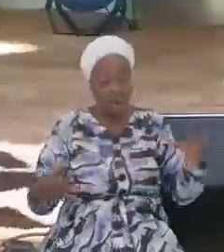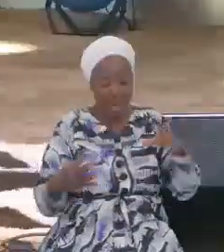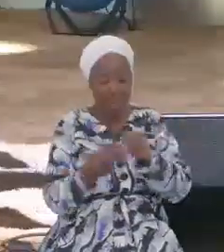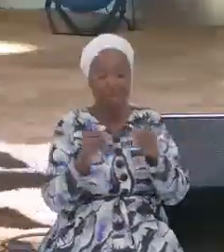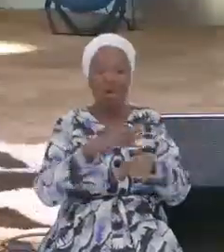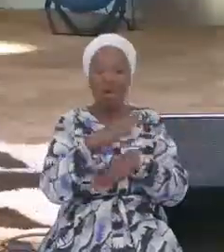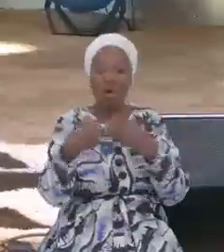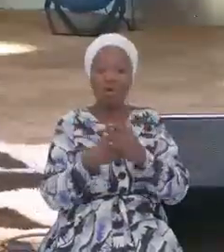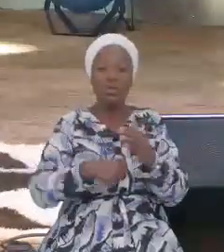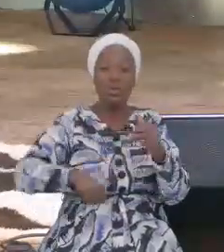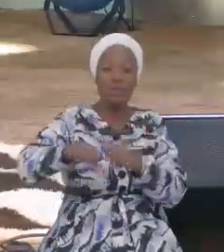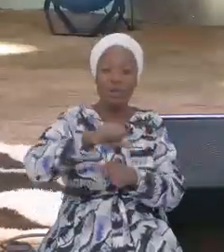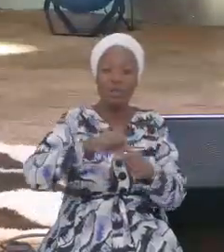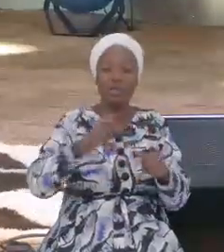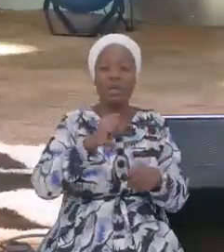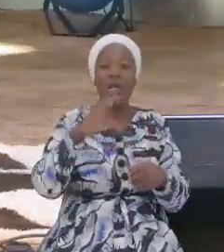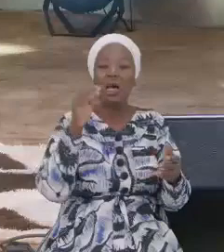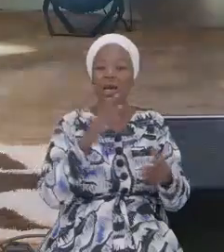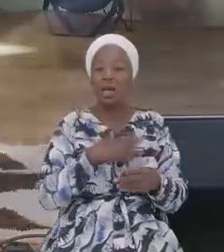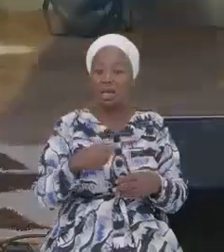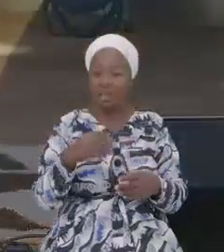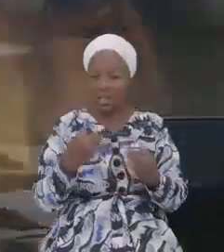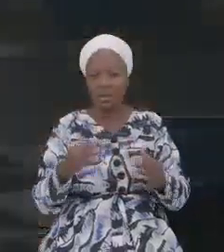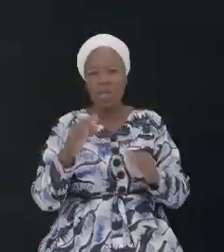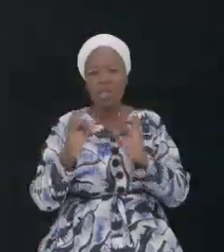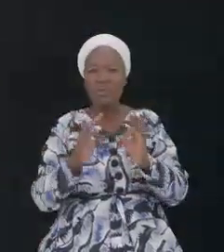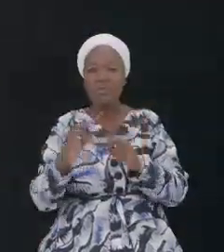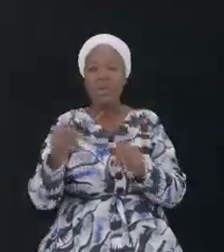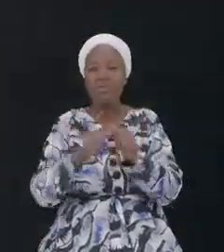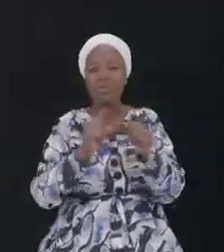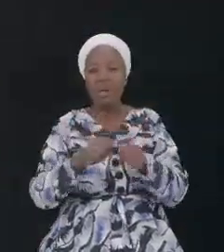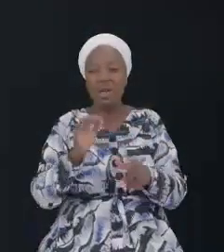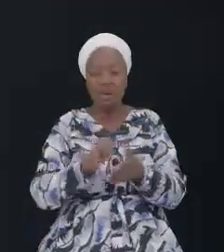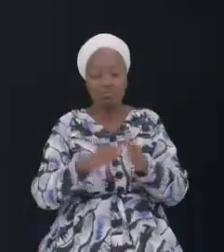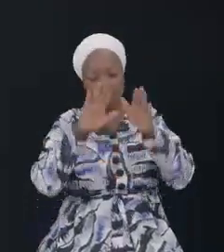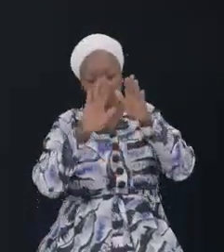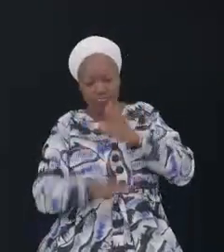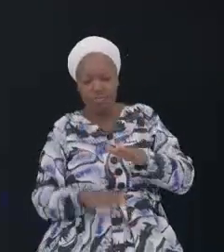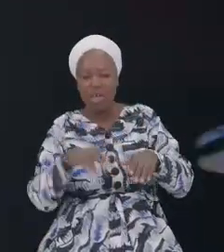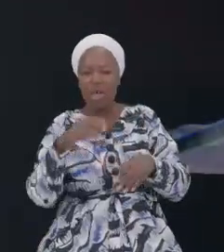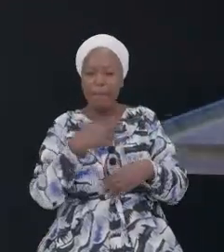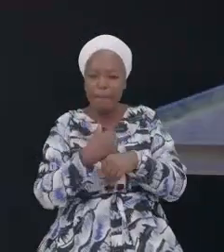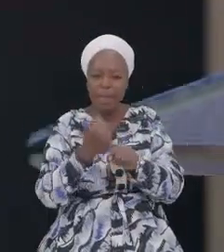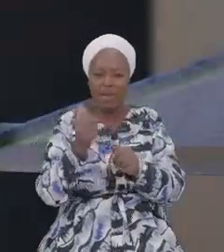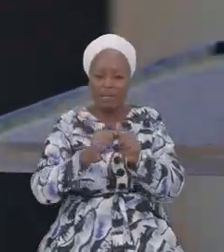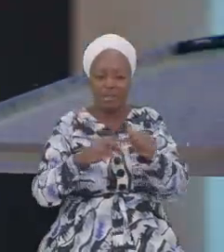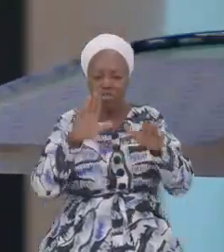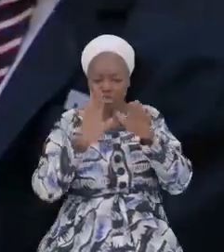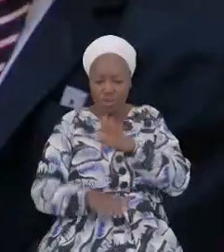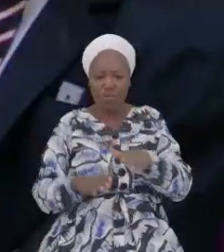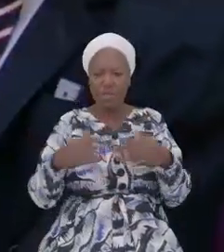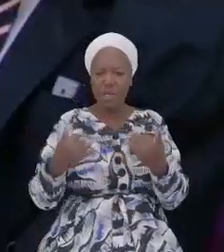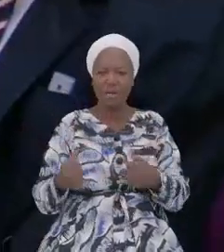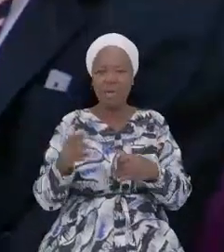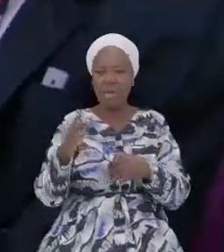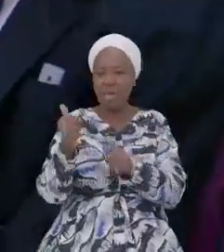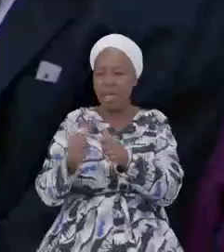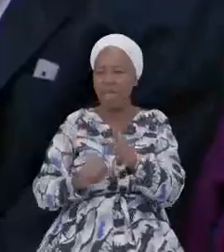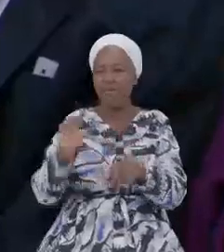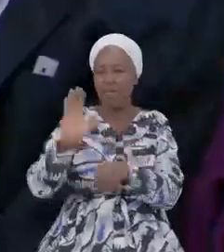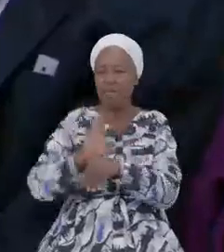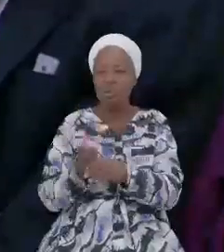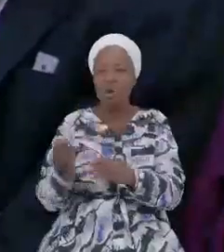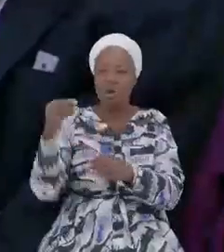the fellowships. Now, if everybody lowers the standard, every church, including Deeper Life, if